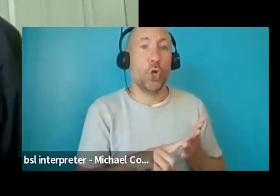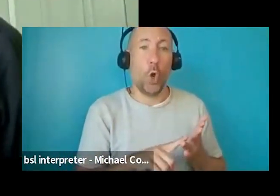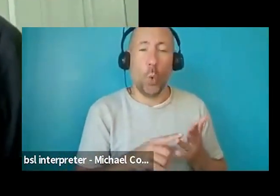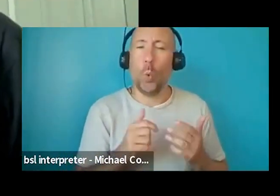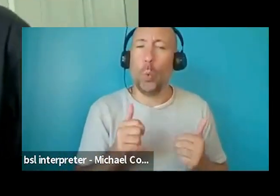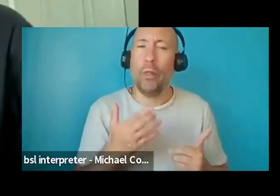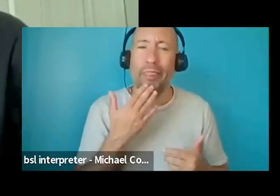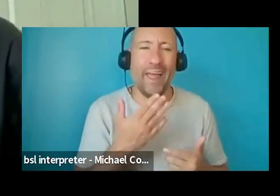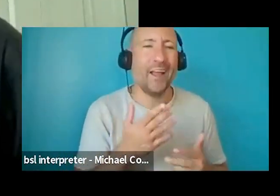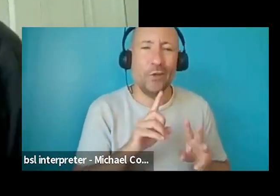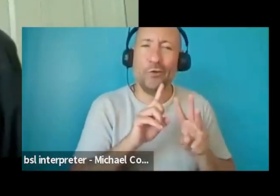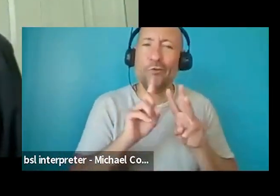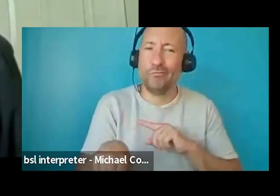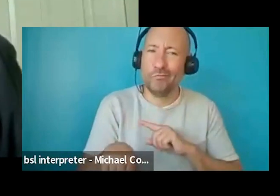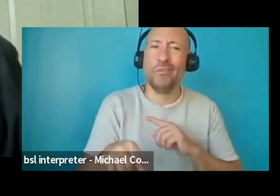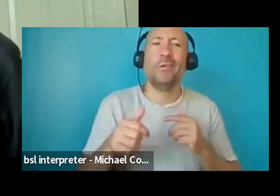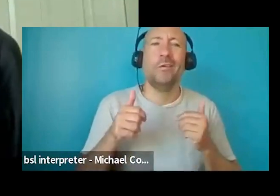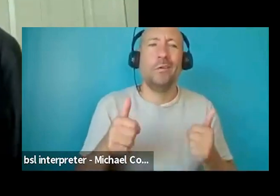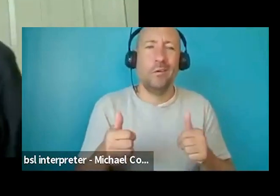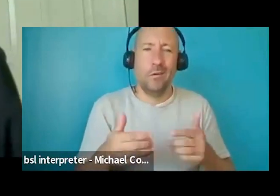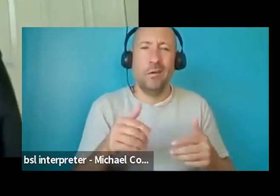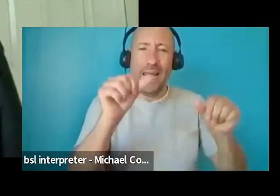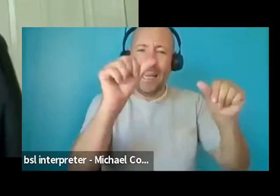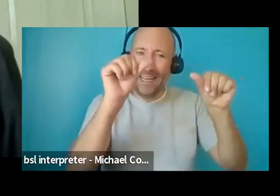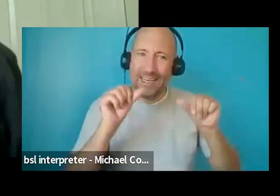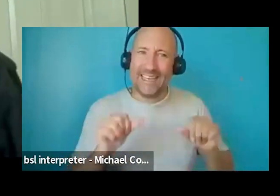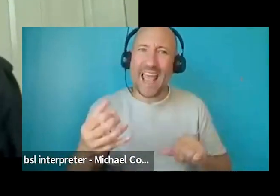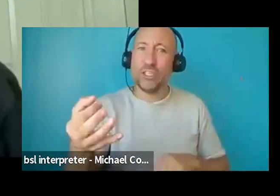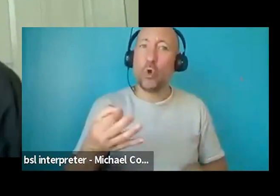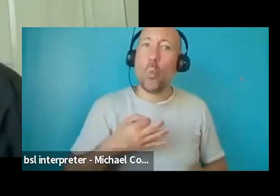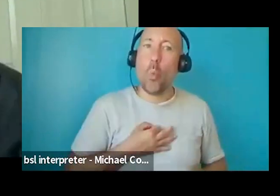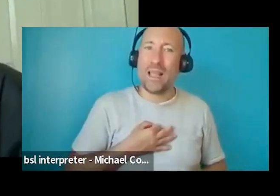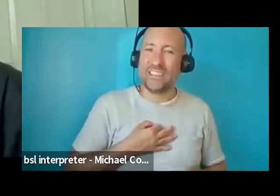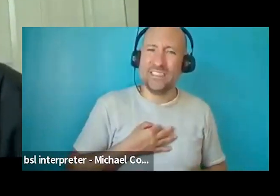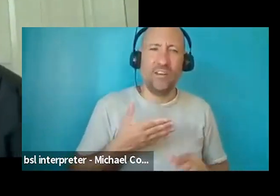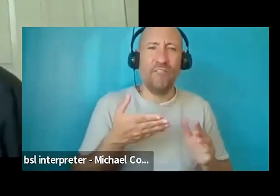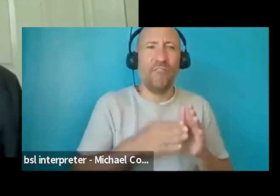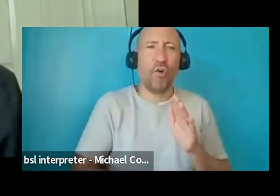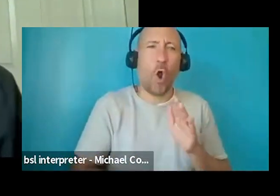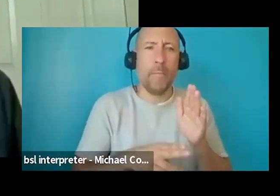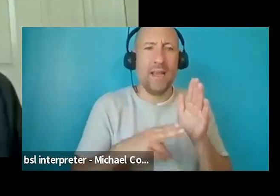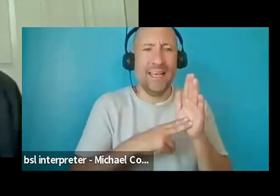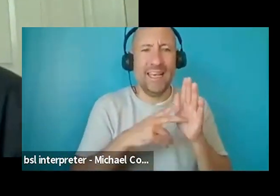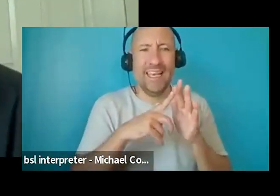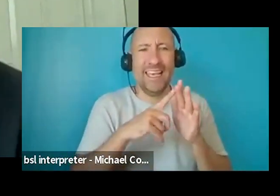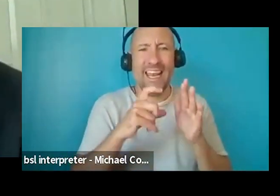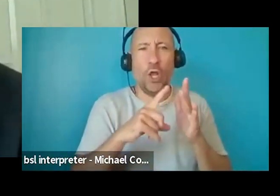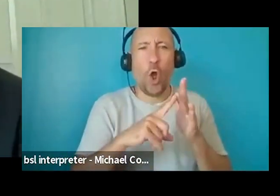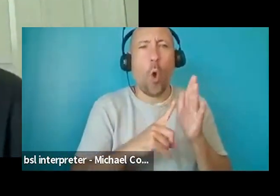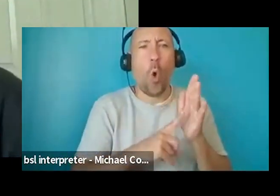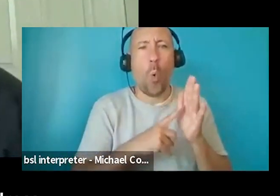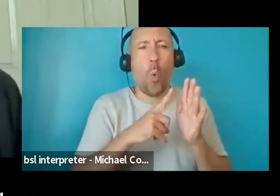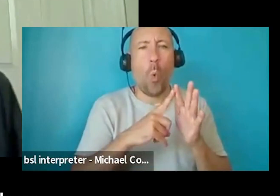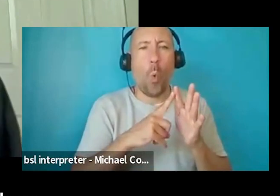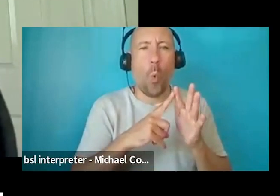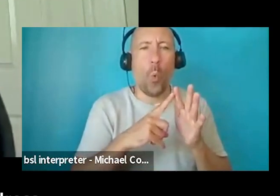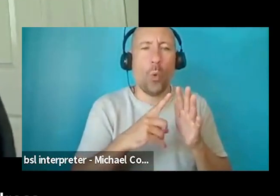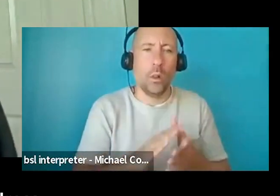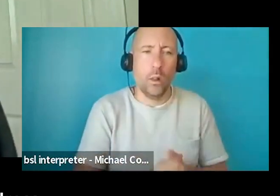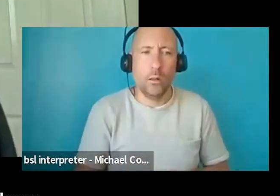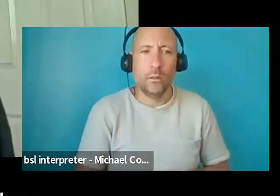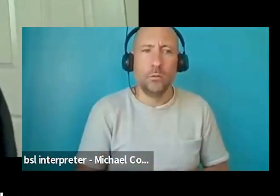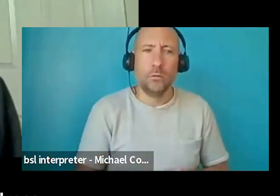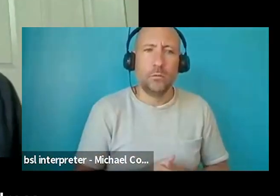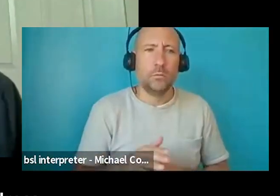So next question directed to me from Nicole Vivian Watson. Where can we find